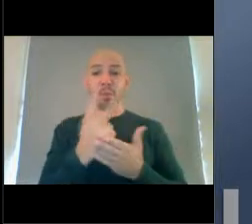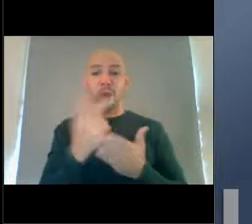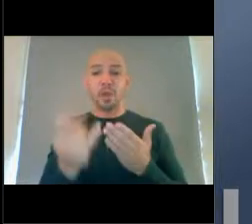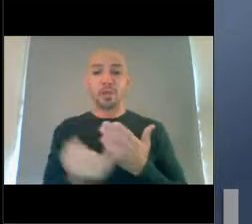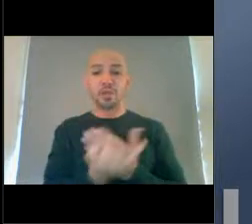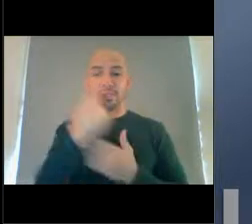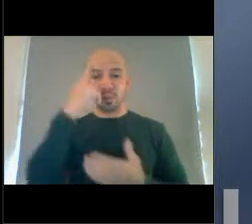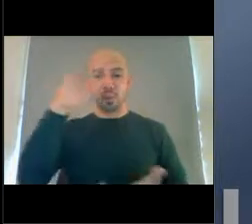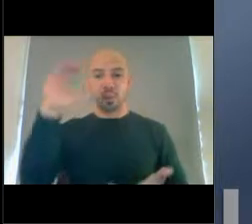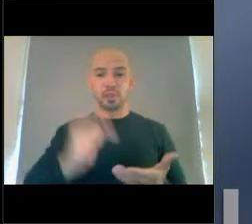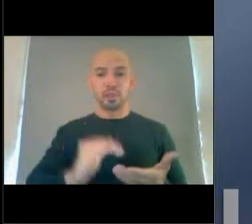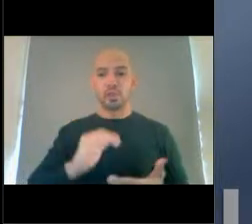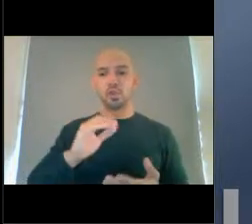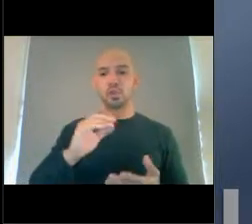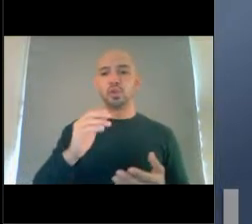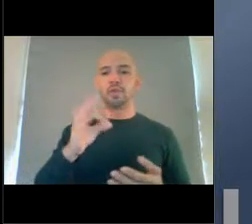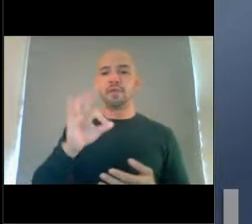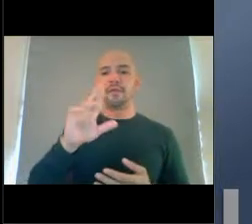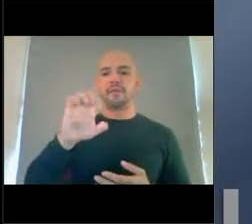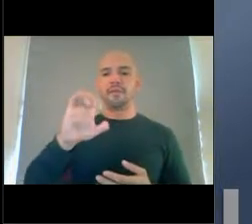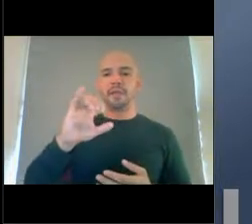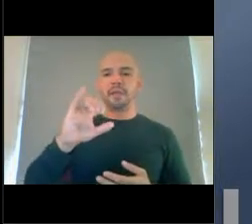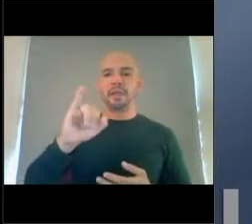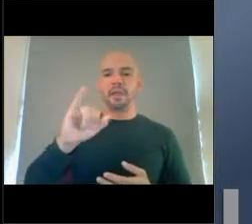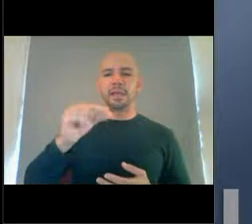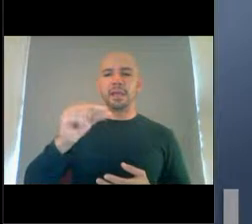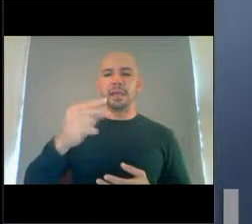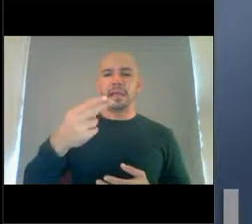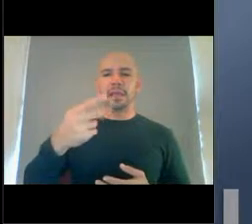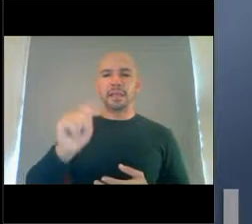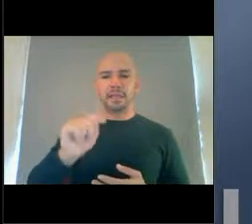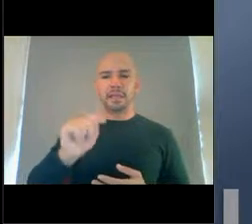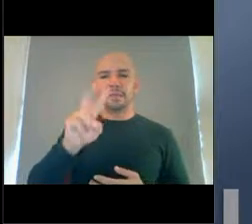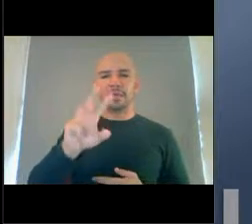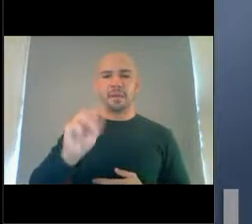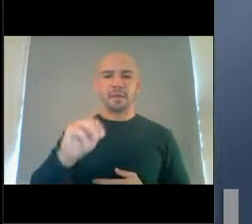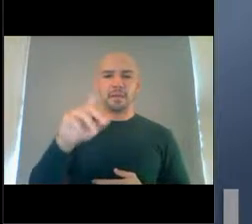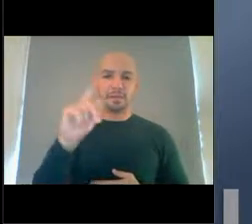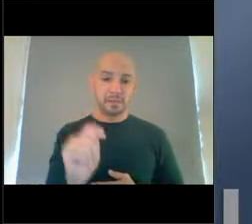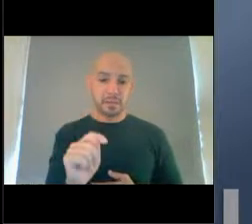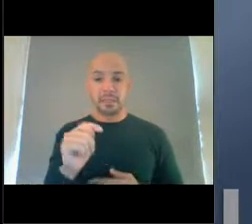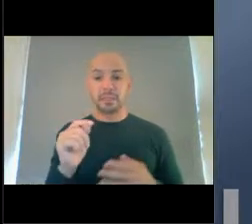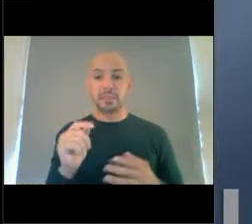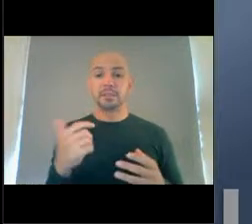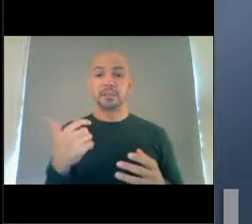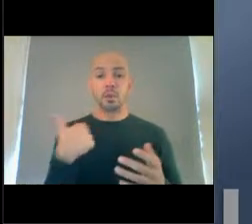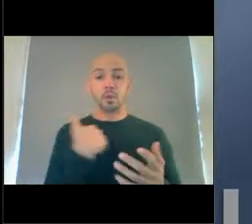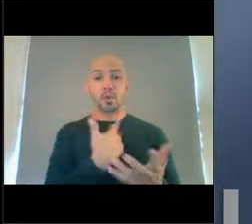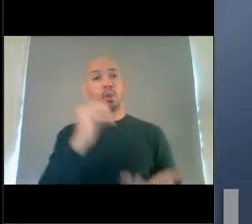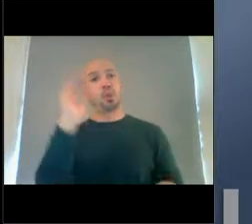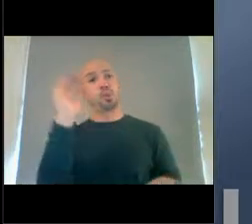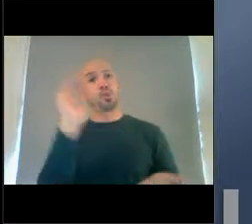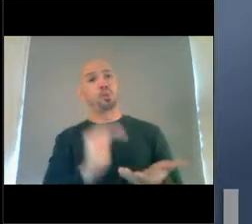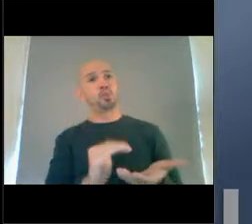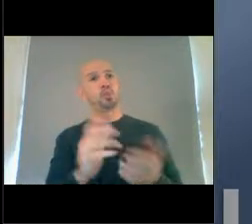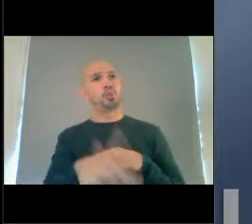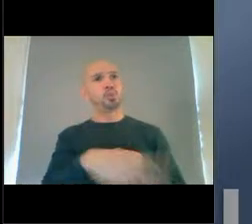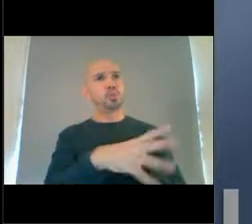networks off the highway systems such measures will not only help us achieve climate and air quality mandates but would also help reduce